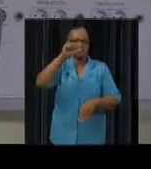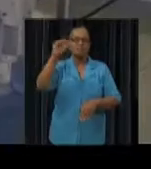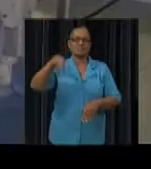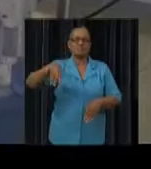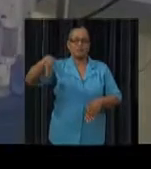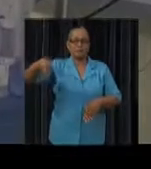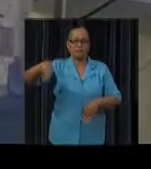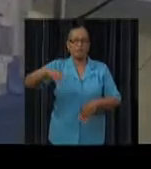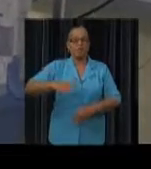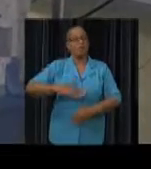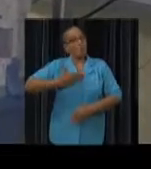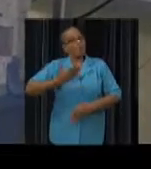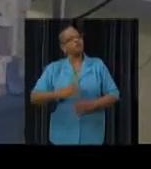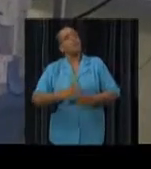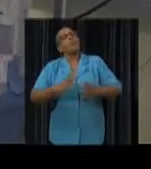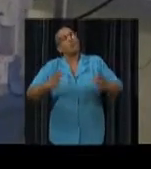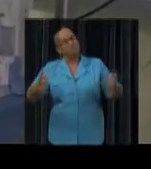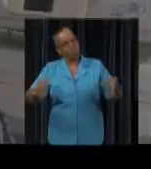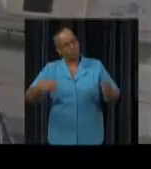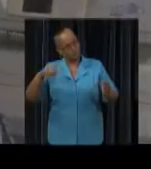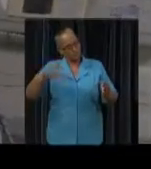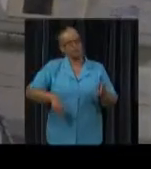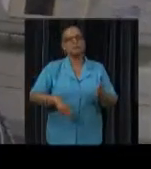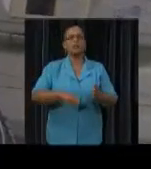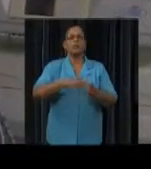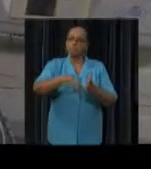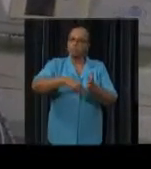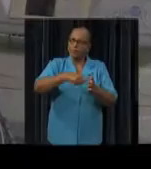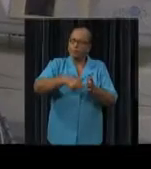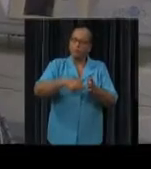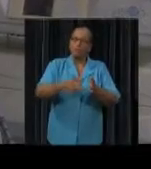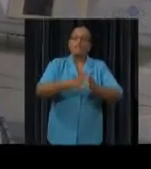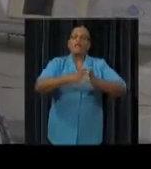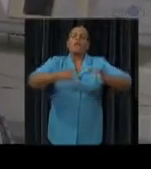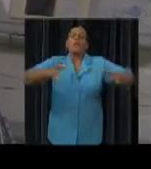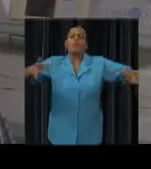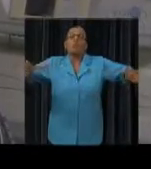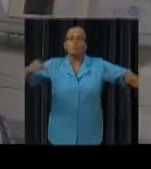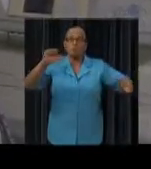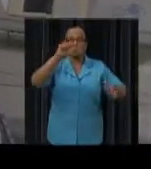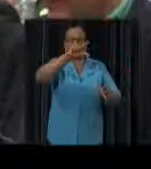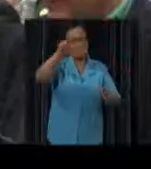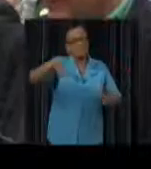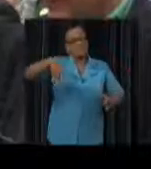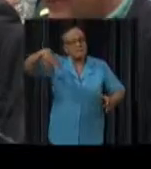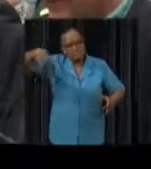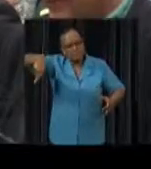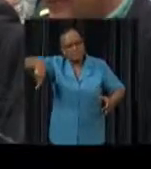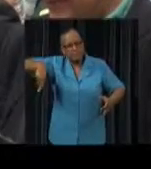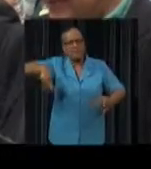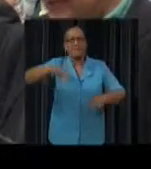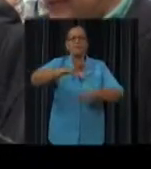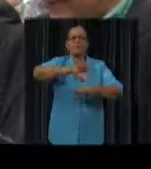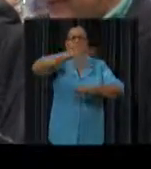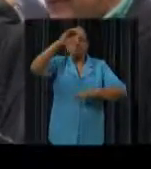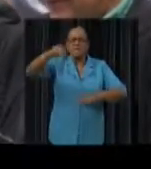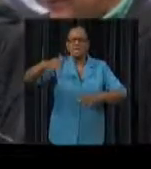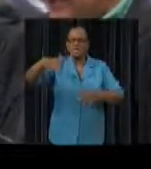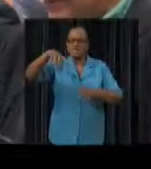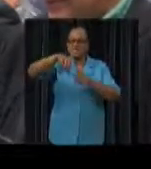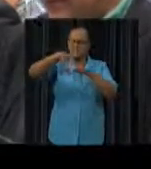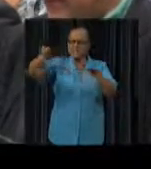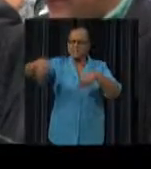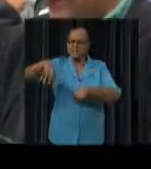Juliana, pediatrician of the Academic Hospital Paramaribo. The need is great, hence